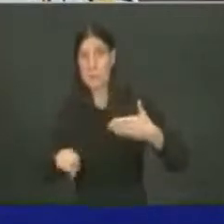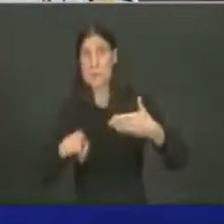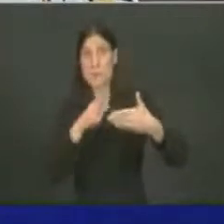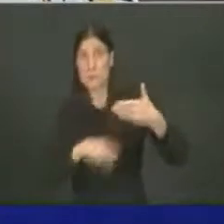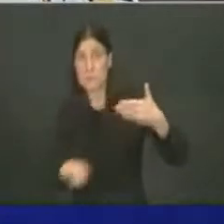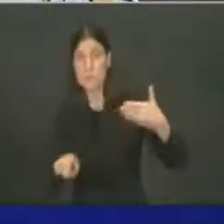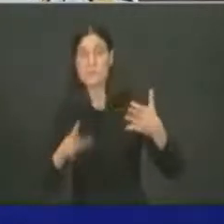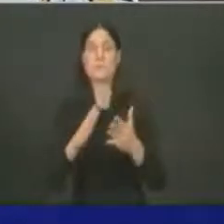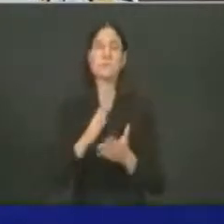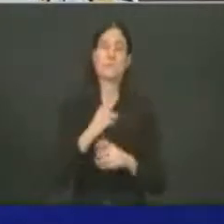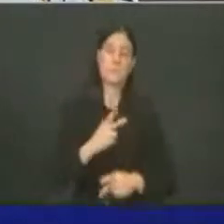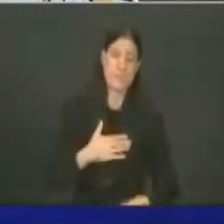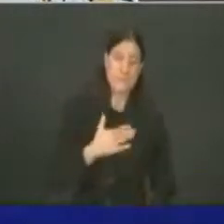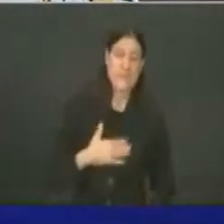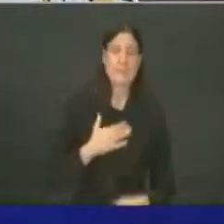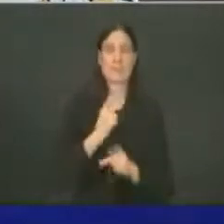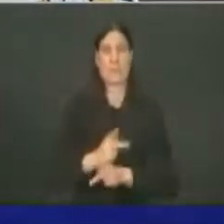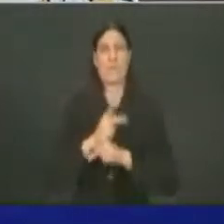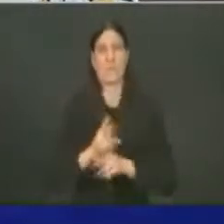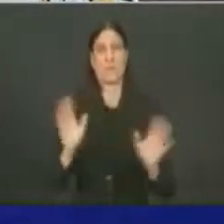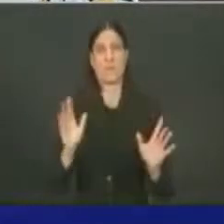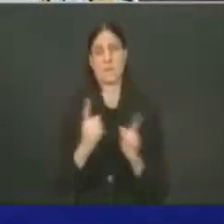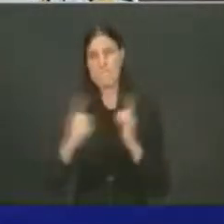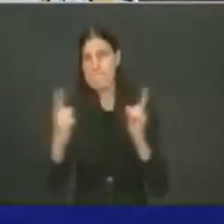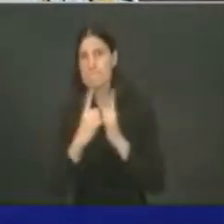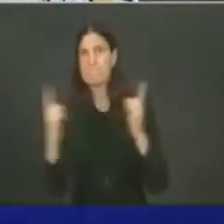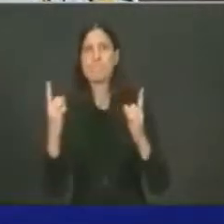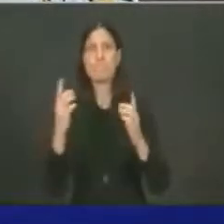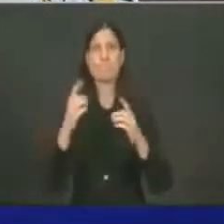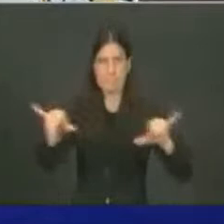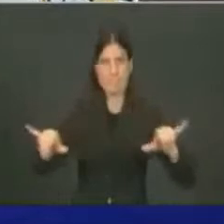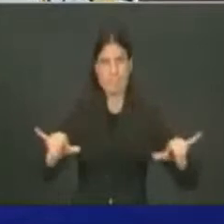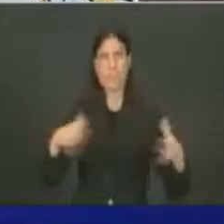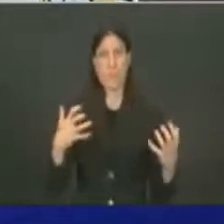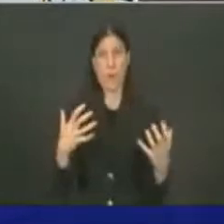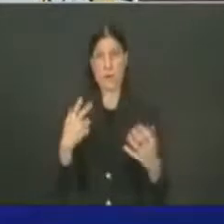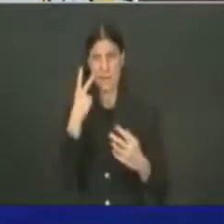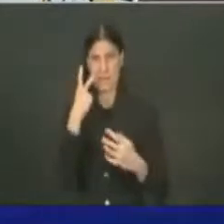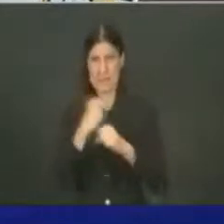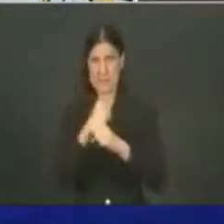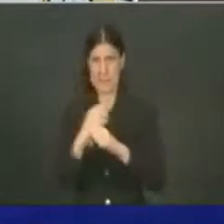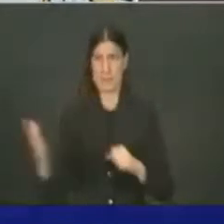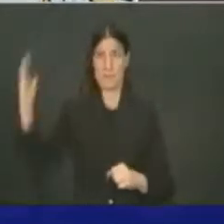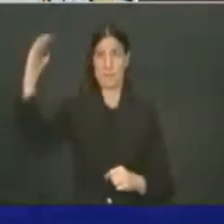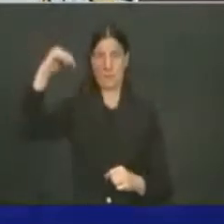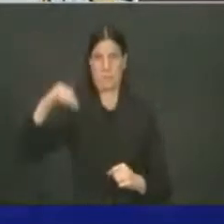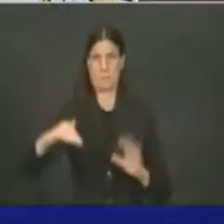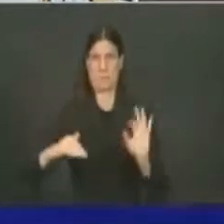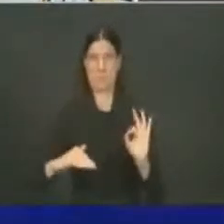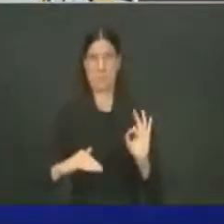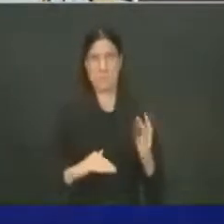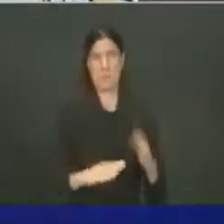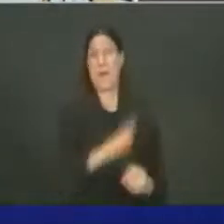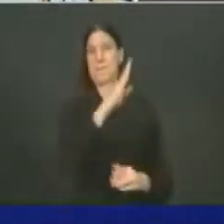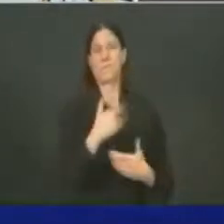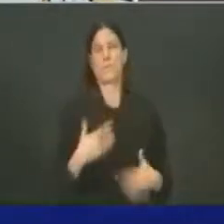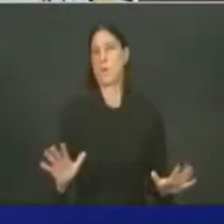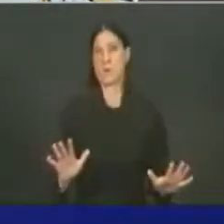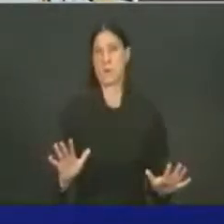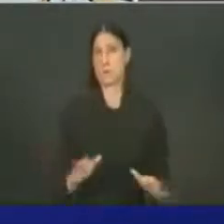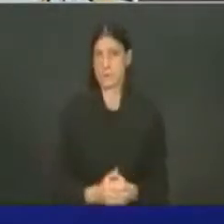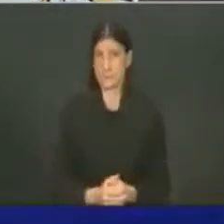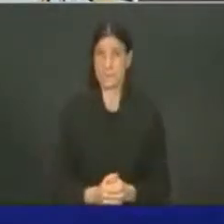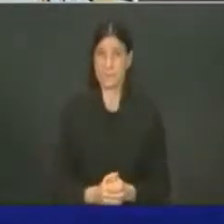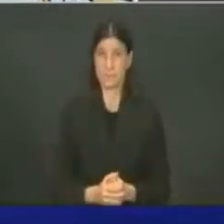dial. So the name of the game for the rest of the year through the holidays is protect